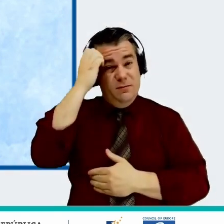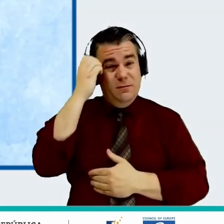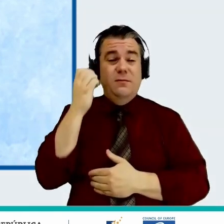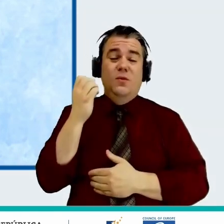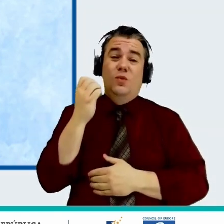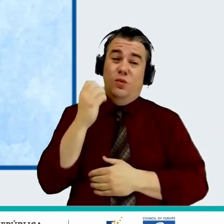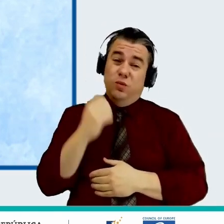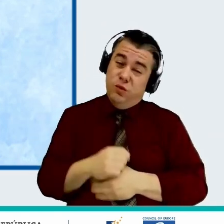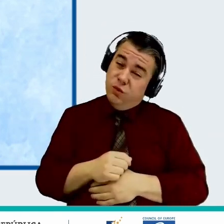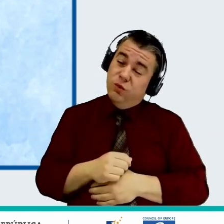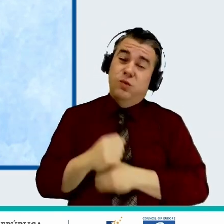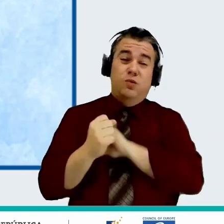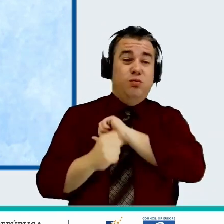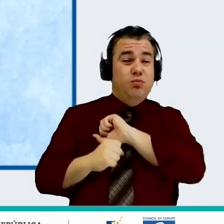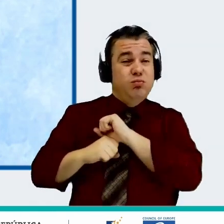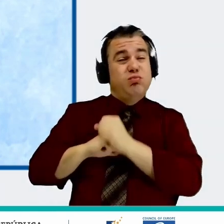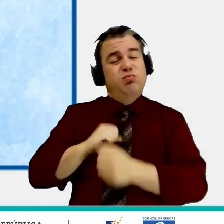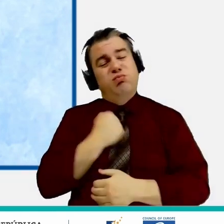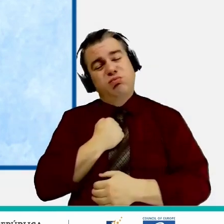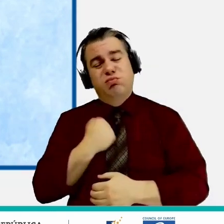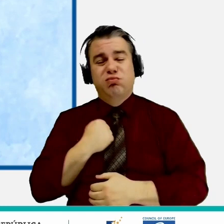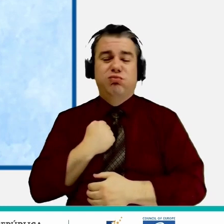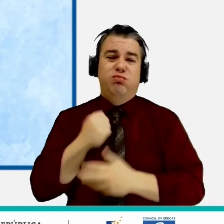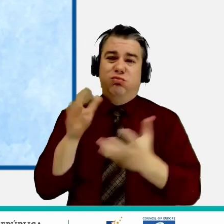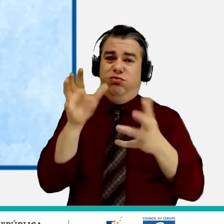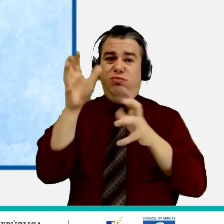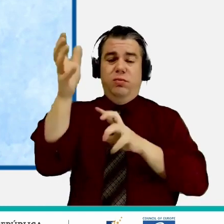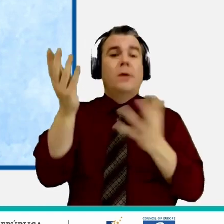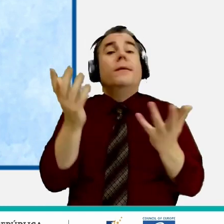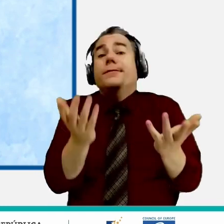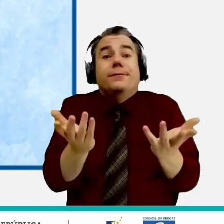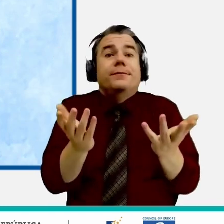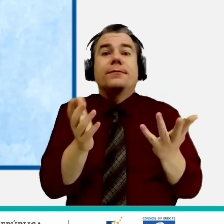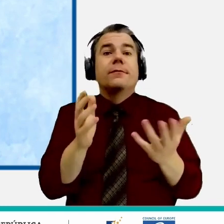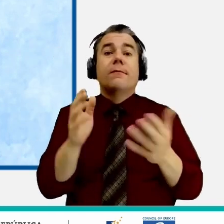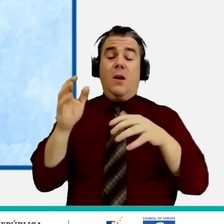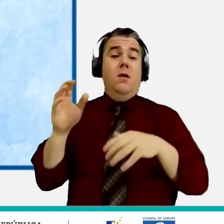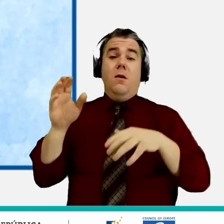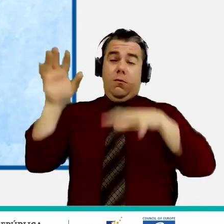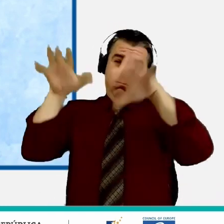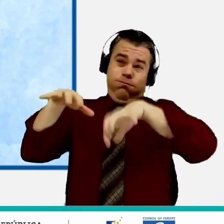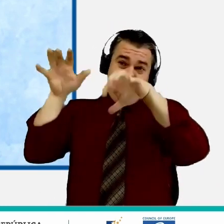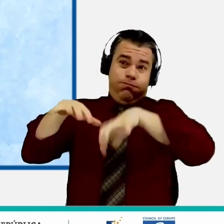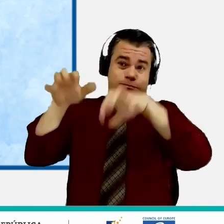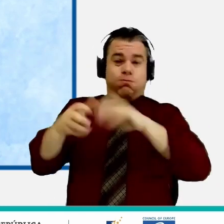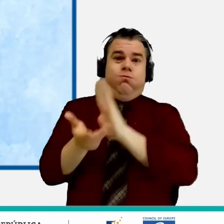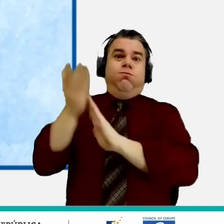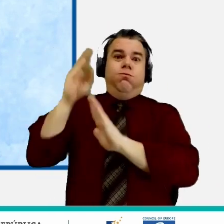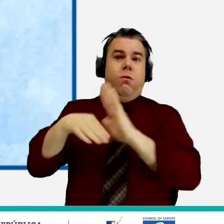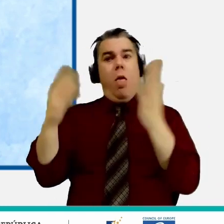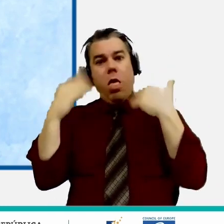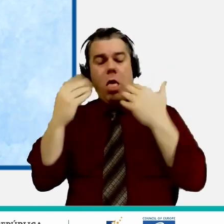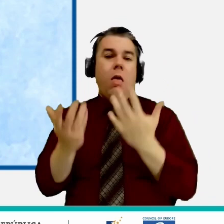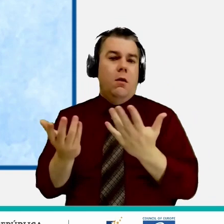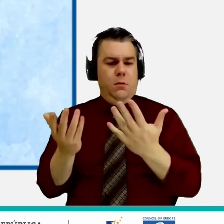disaster. Even if we just talk about hydrometeorological and climate disasters, we have an estimated 12 billion